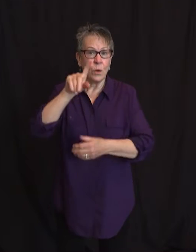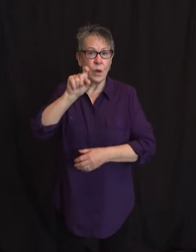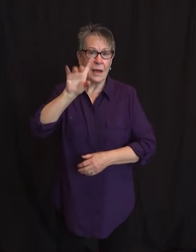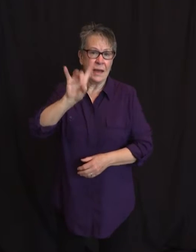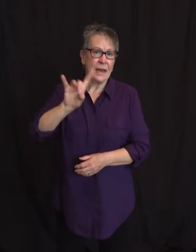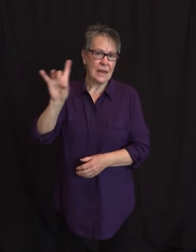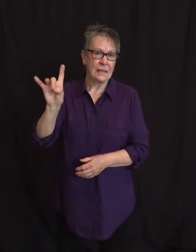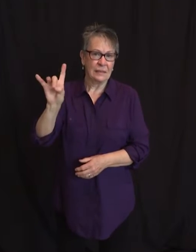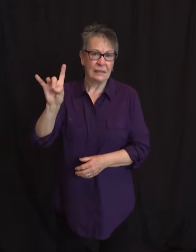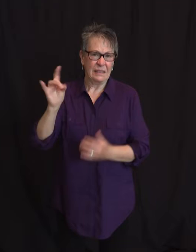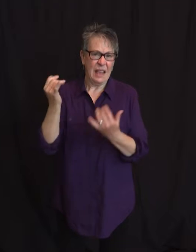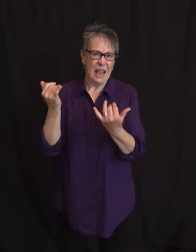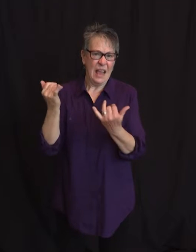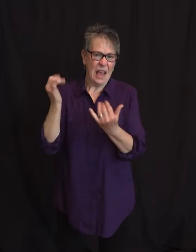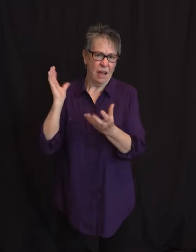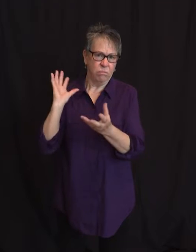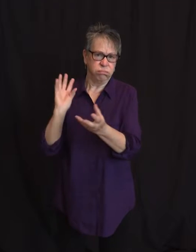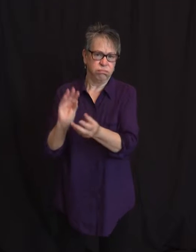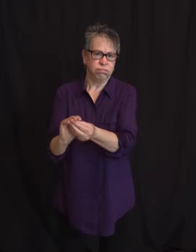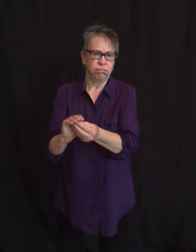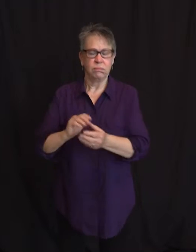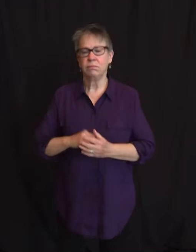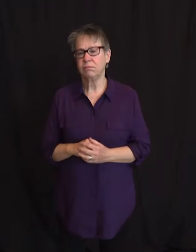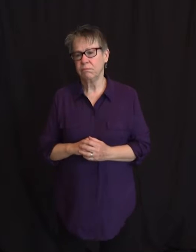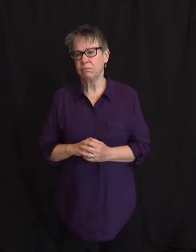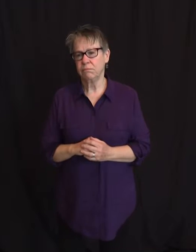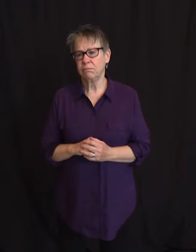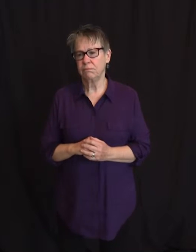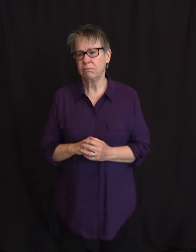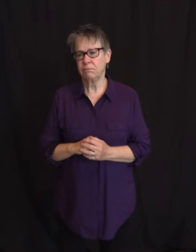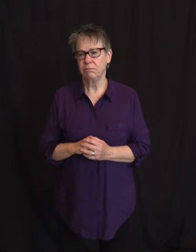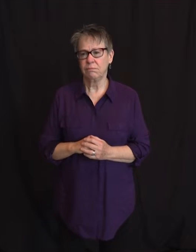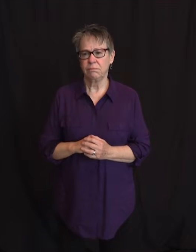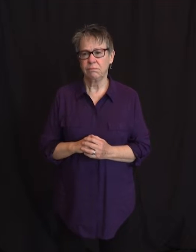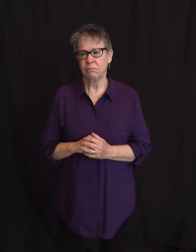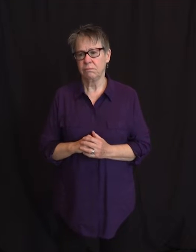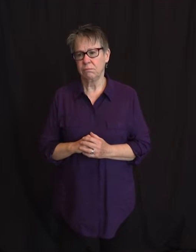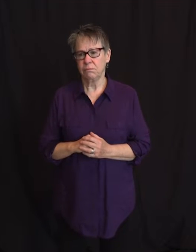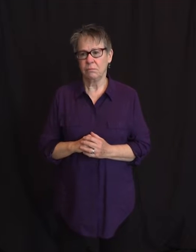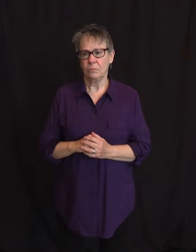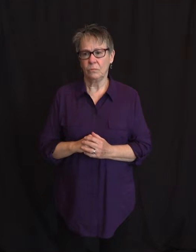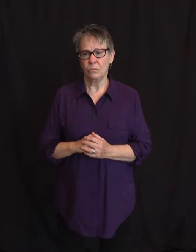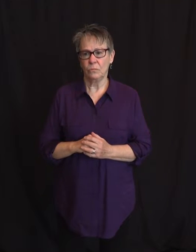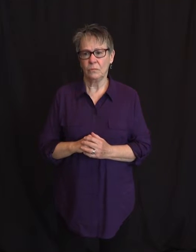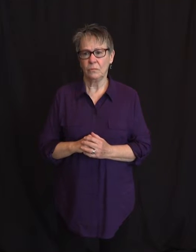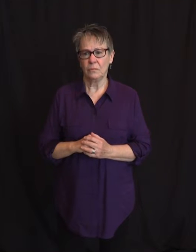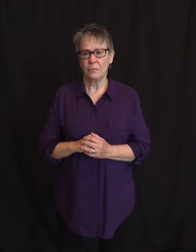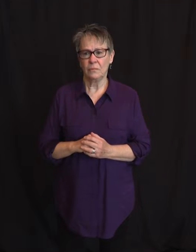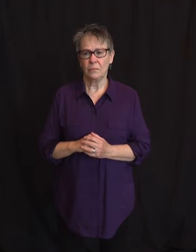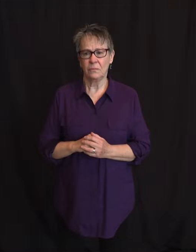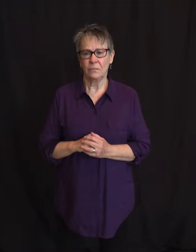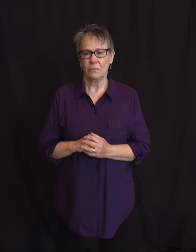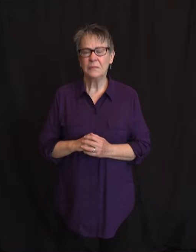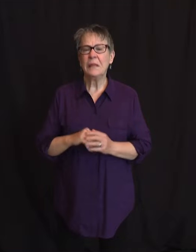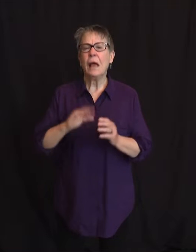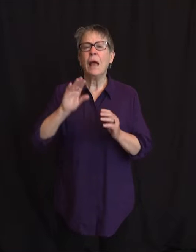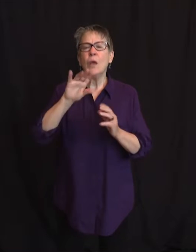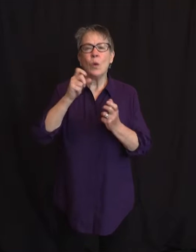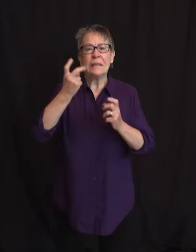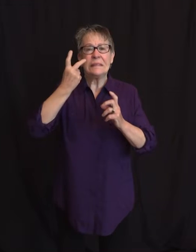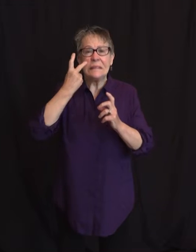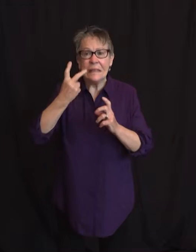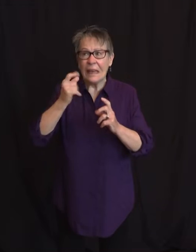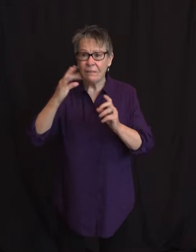look back a few days and then average those days in if you're looking for trend lines. As we look at the curve,